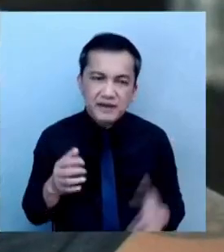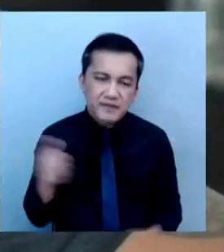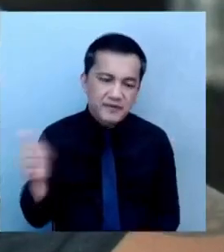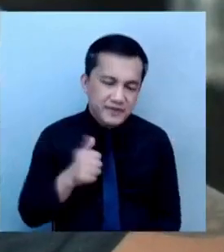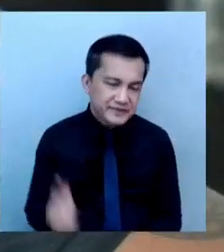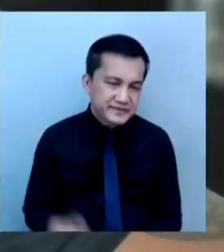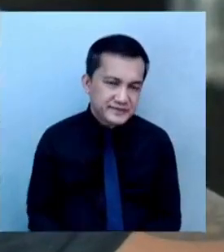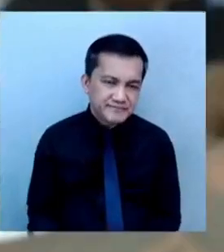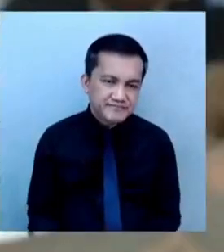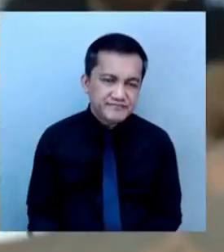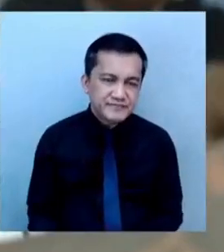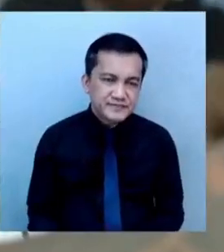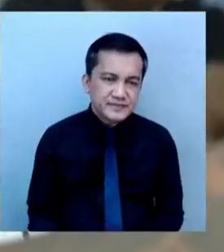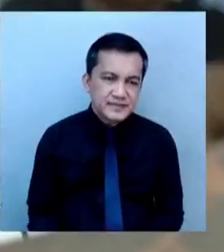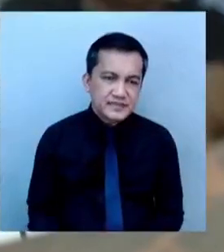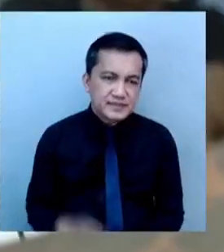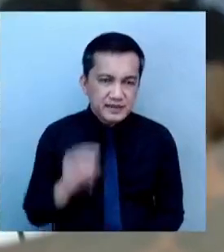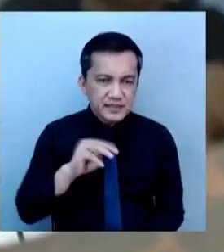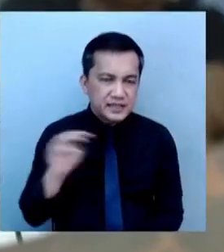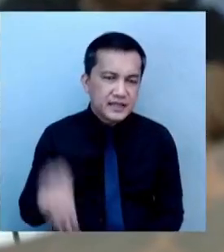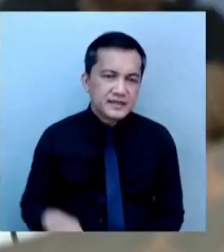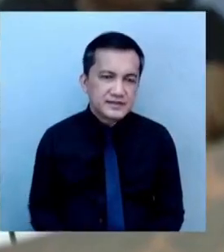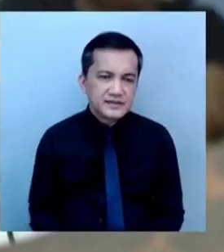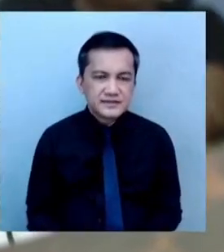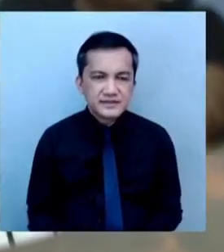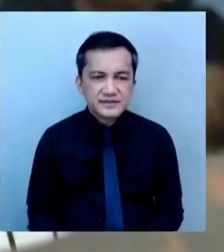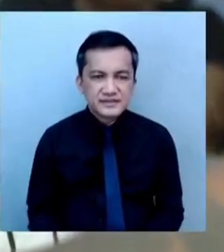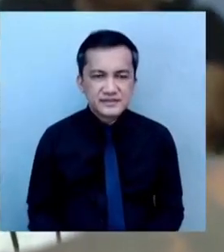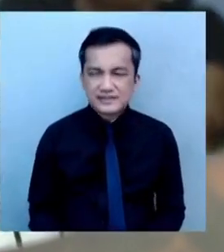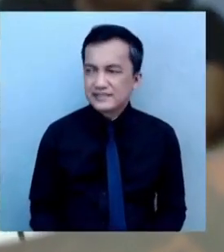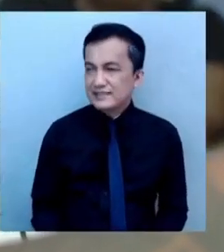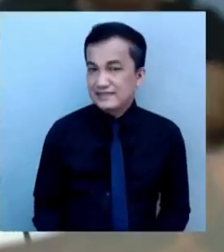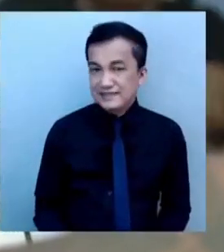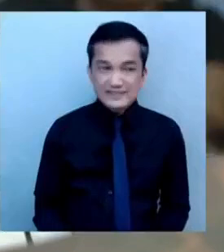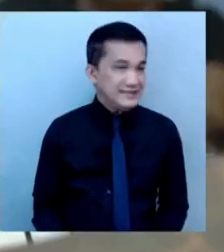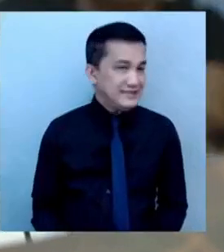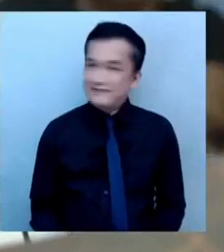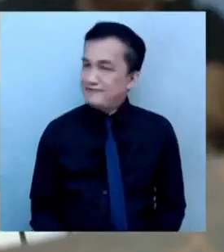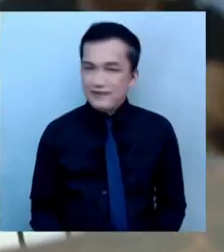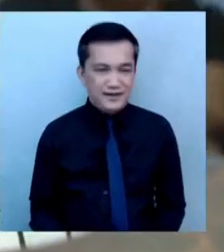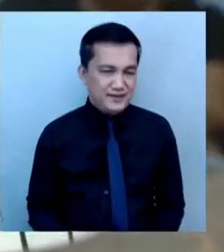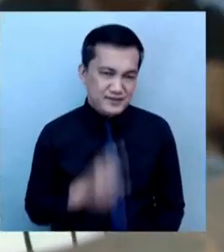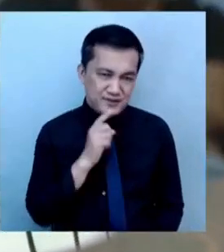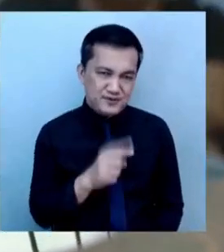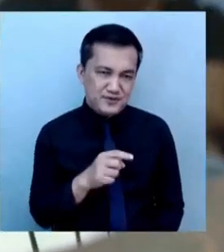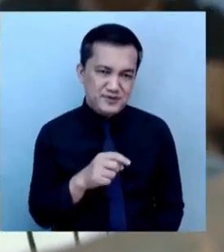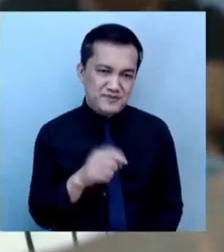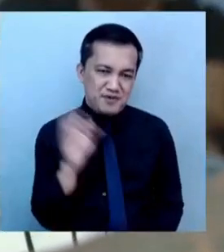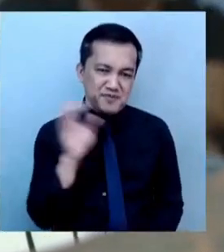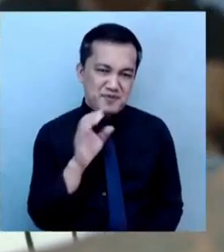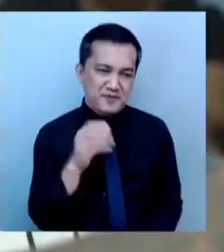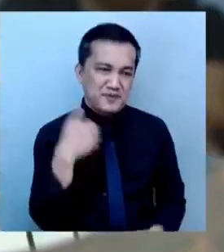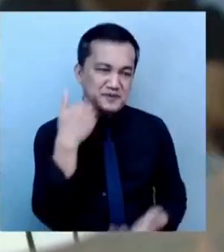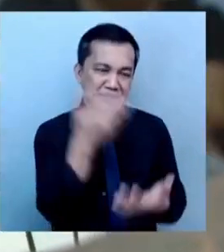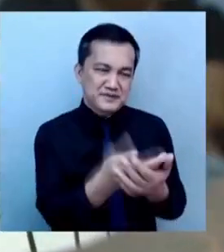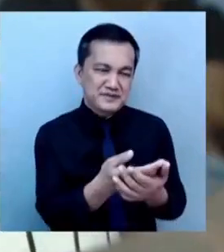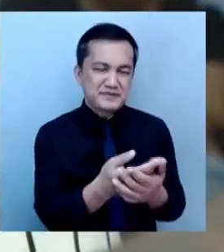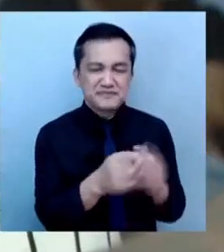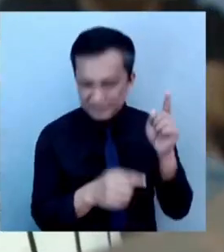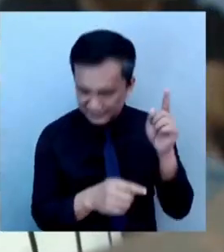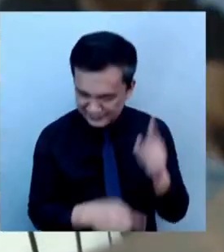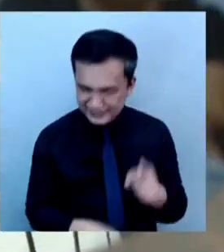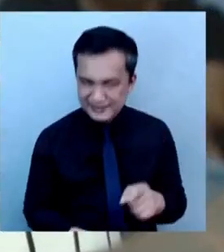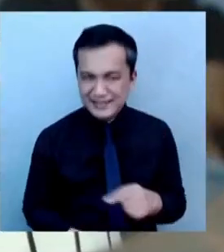Juan, sa Manila. Hindi pa ako sigurado kung makapamasko pa po sa amin. Kasi hindi ko pa sure